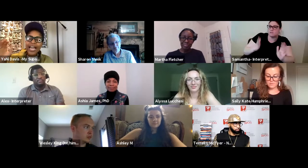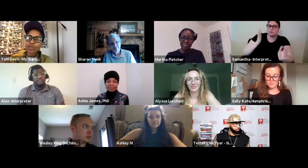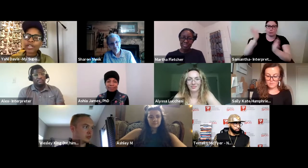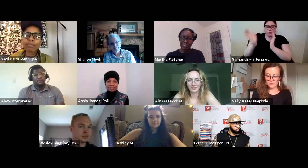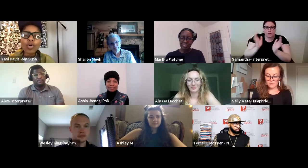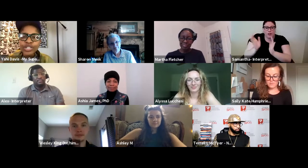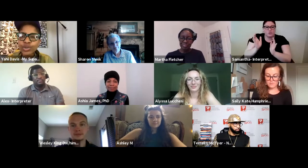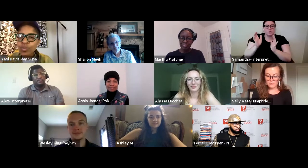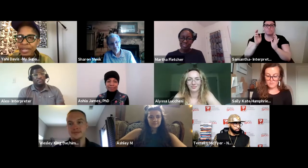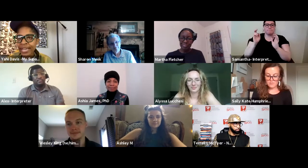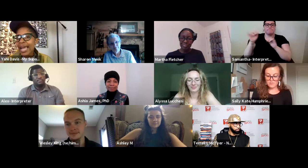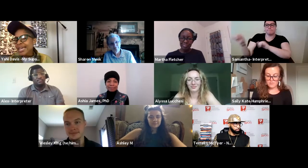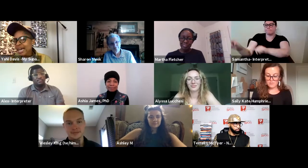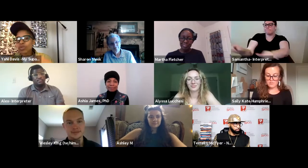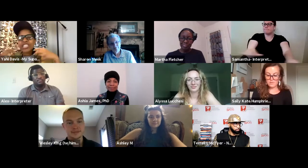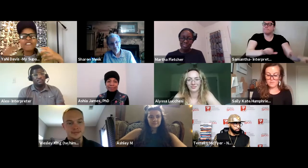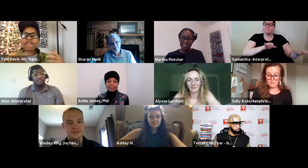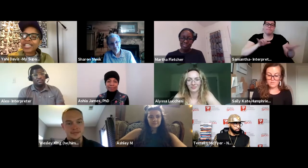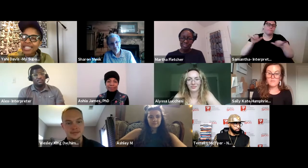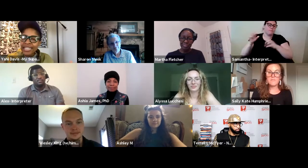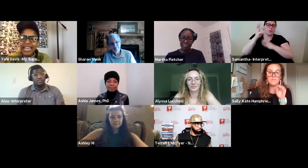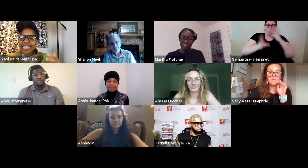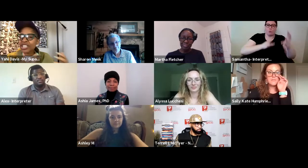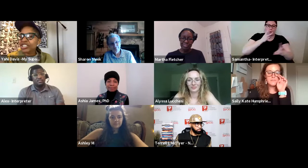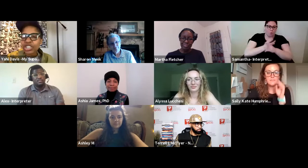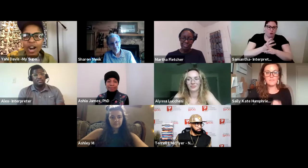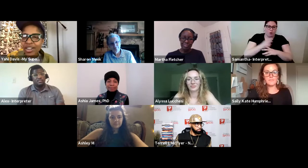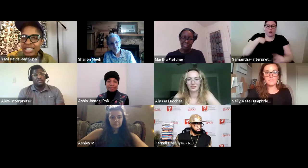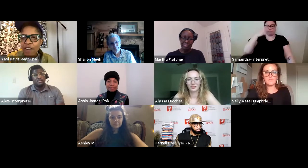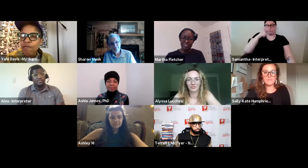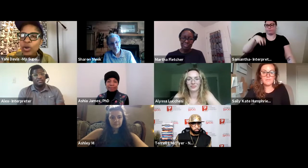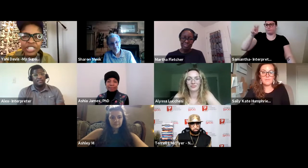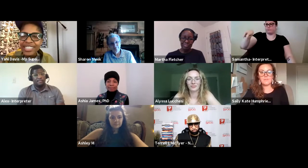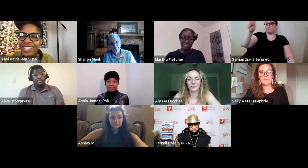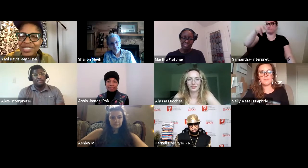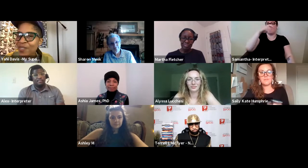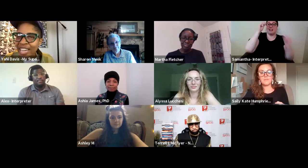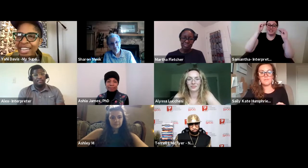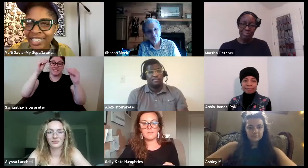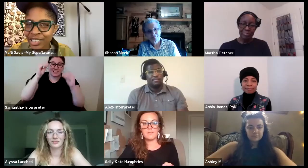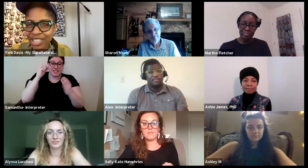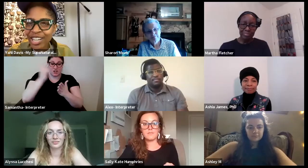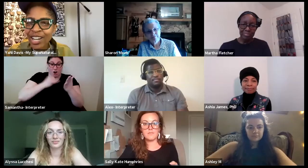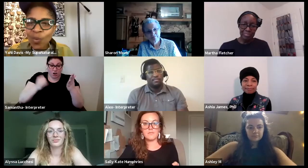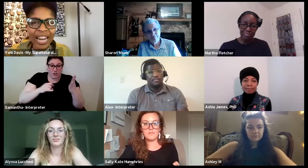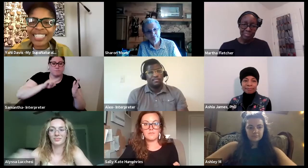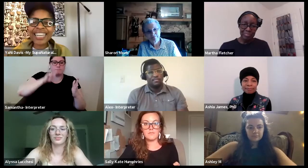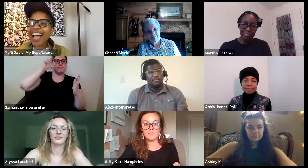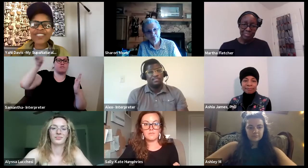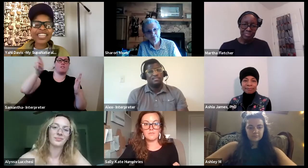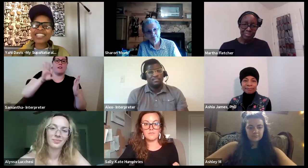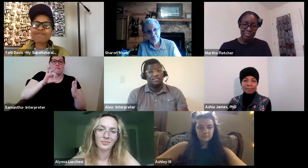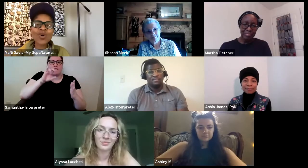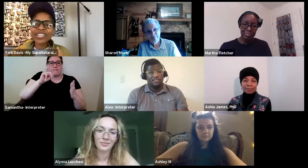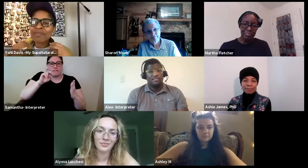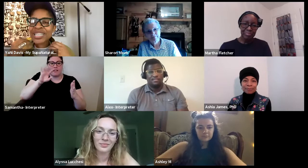wave has been important to me as I was in Finland as a teaching artist at 14 years of age. When I didn't